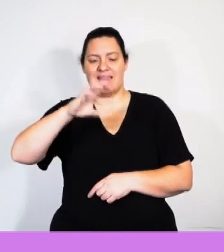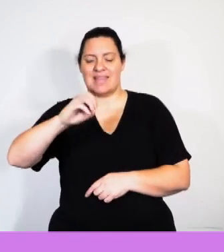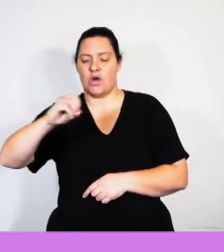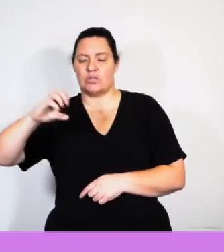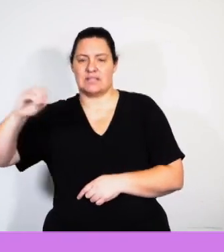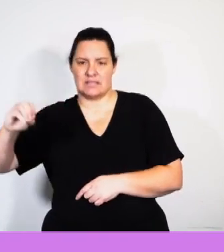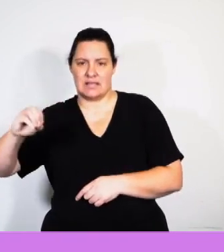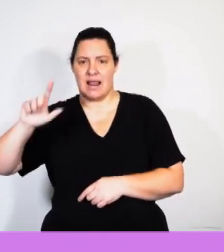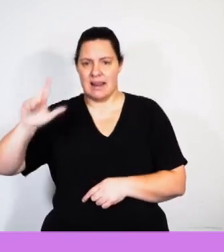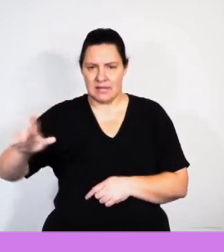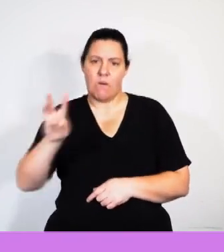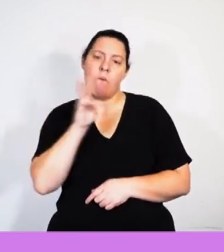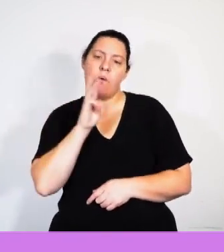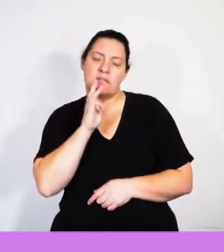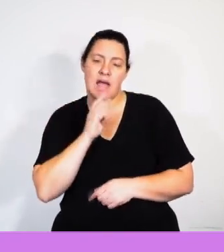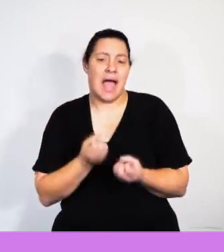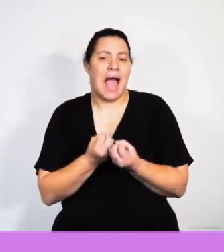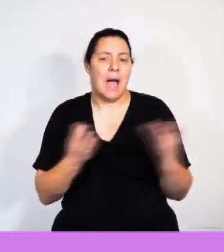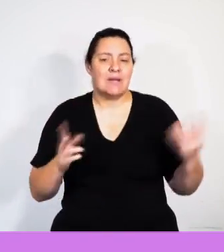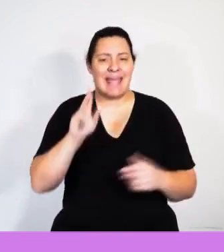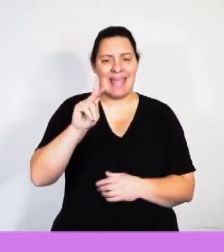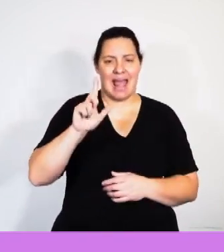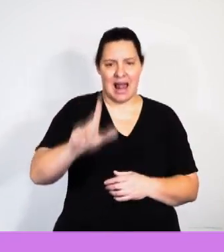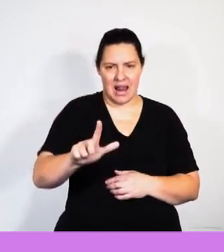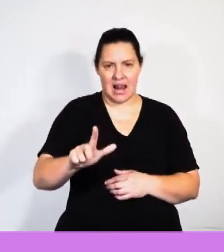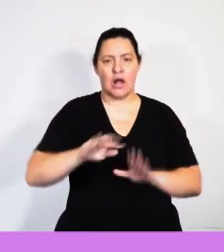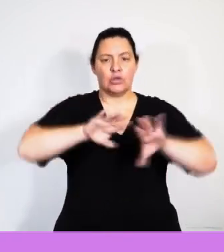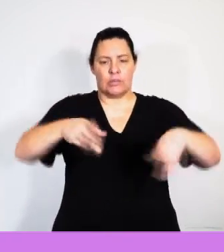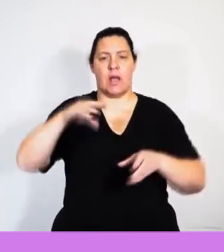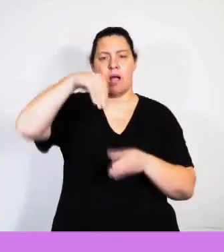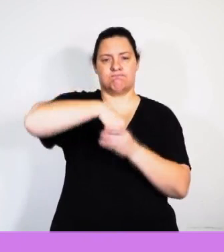45,000 liters of water. How many kiloliters can